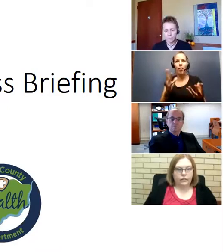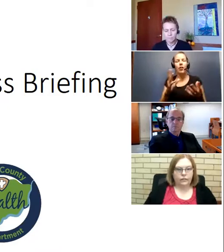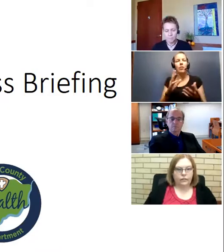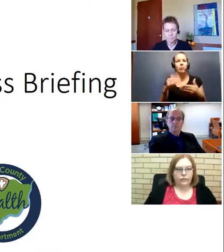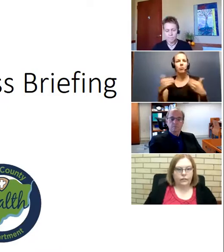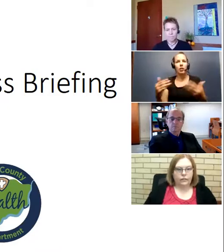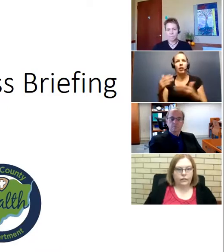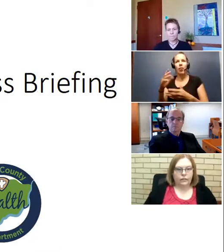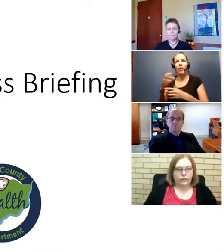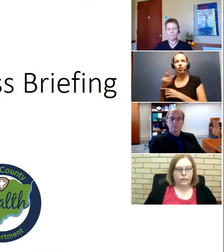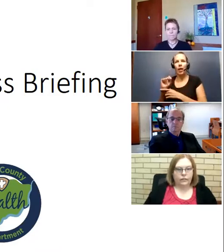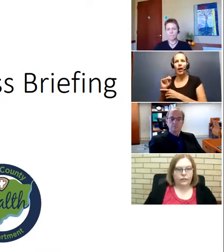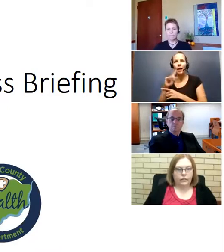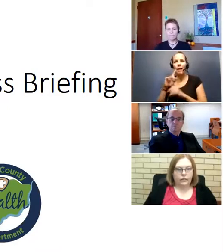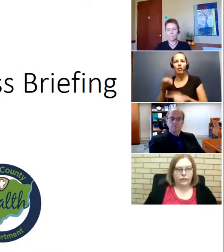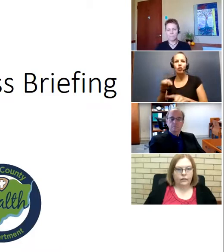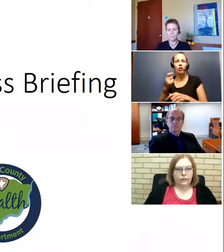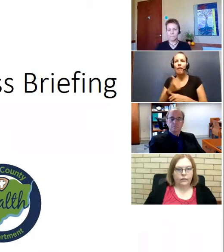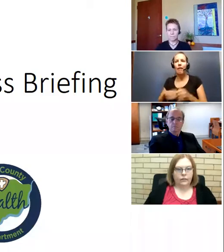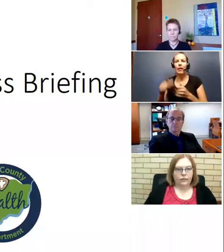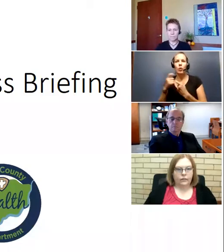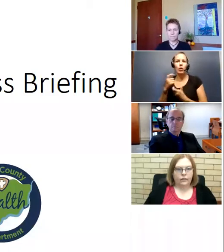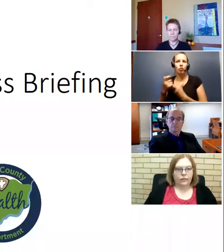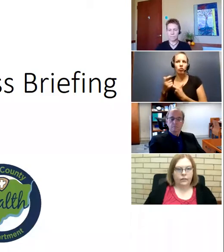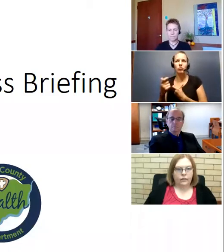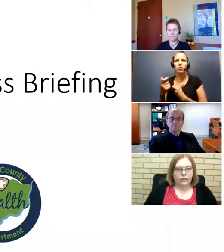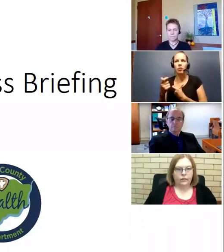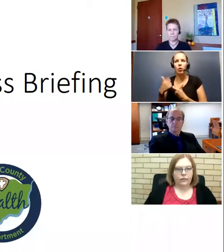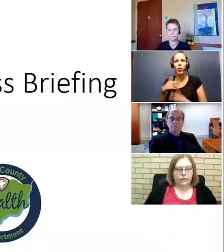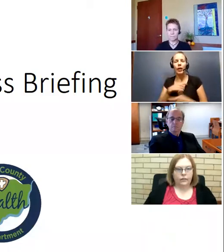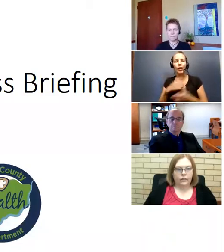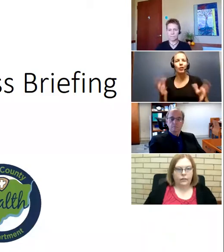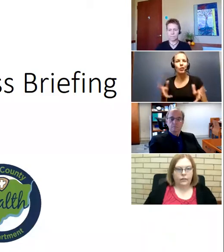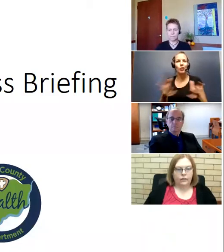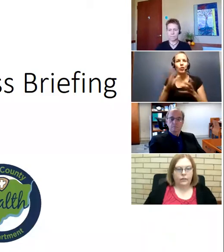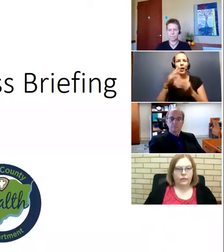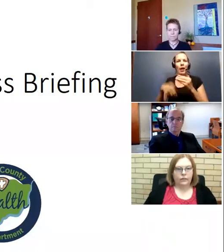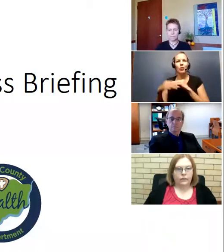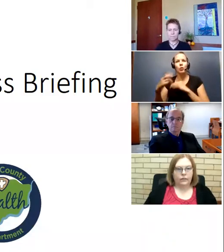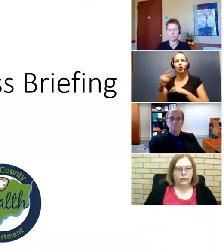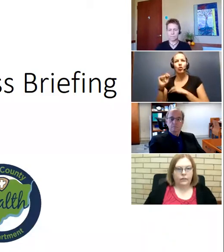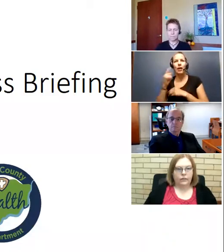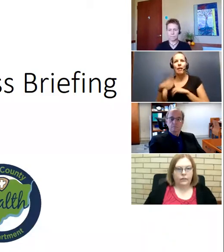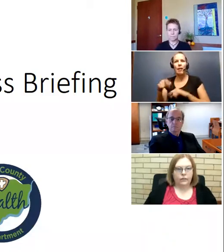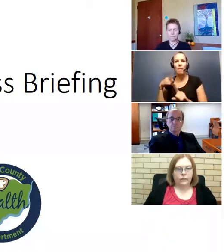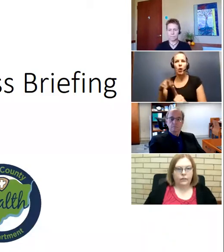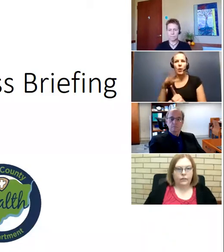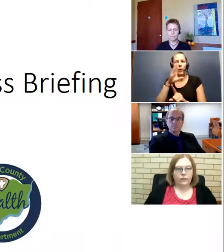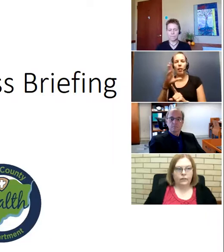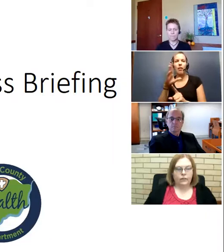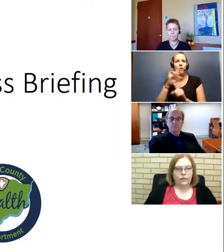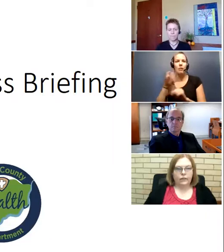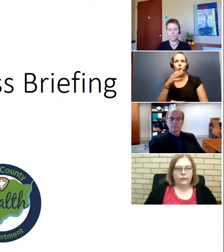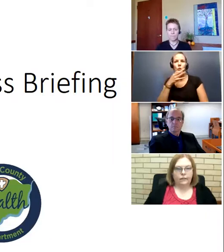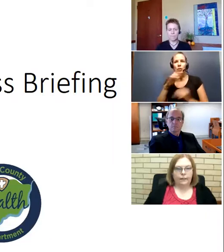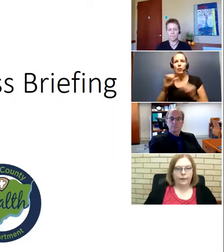to the chat and answer any of the questions that you may have. So we encourage you to put those in there at any point, and we will get to them in the order